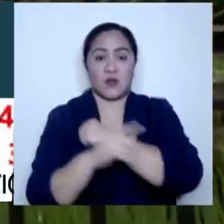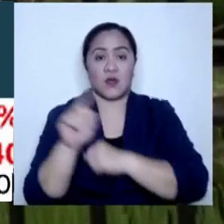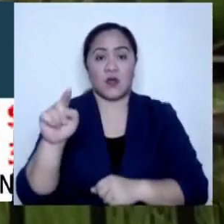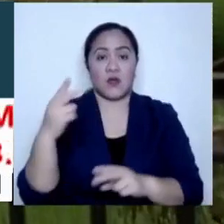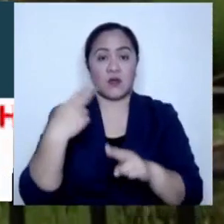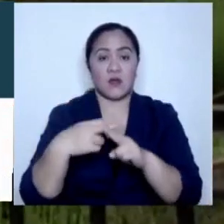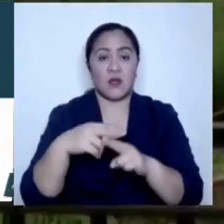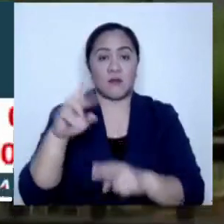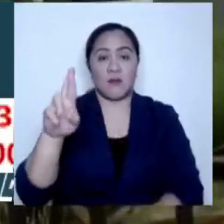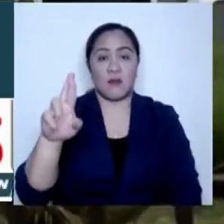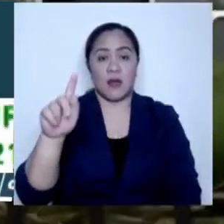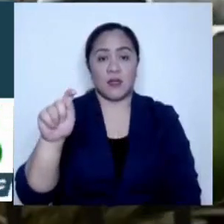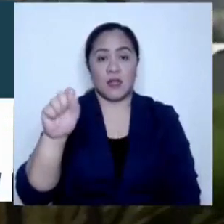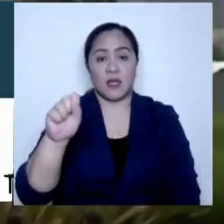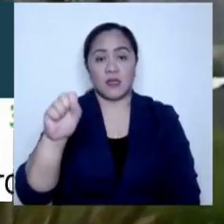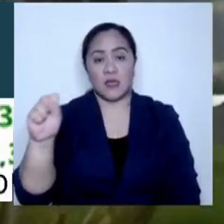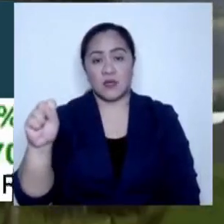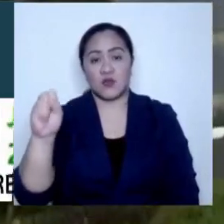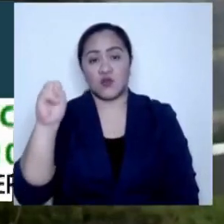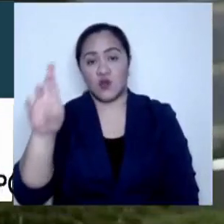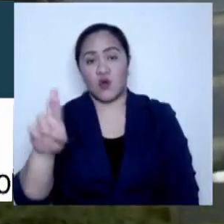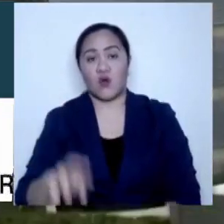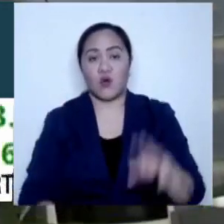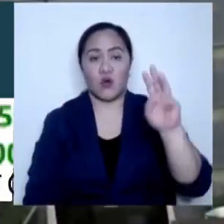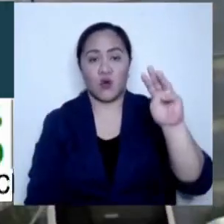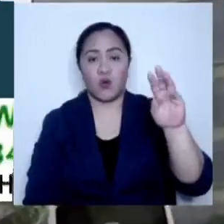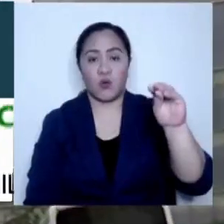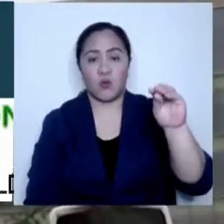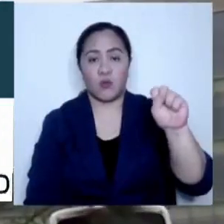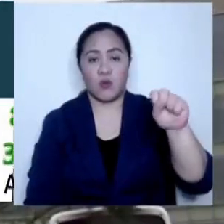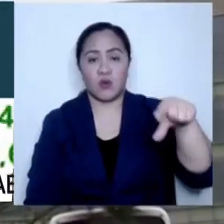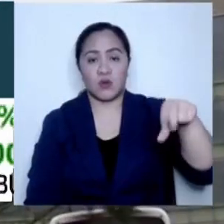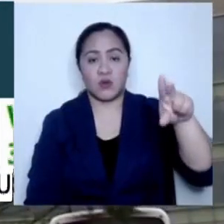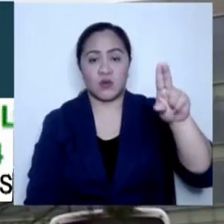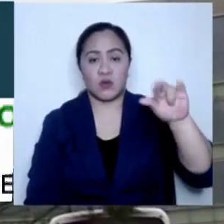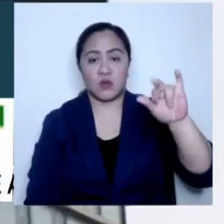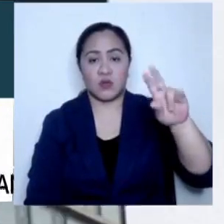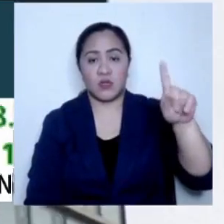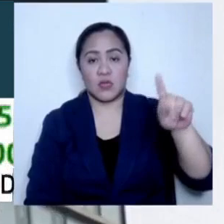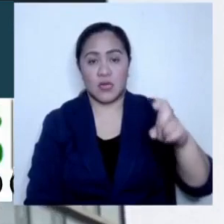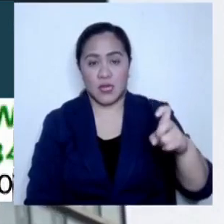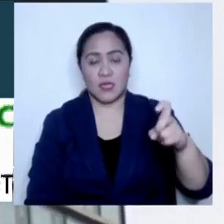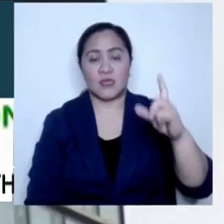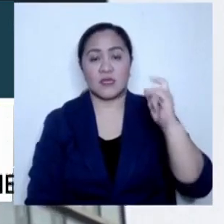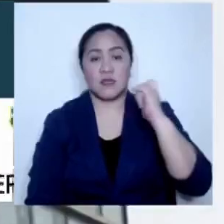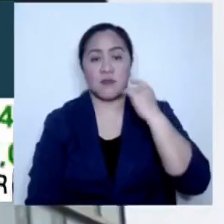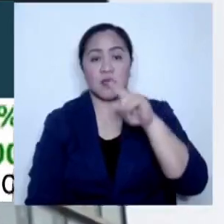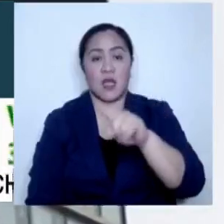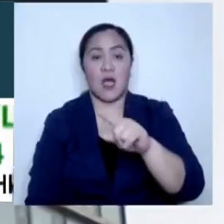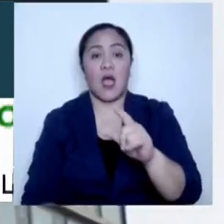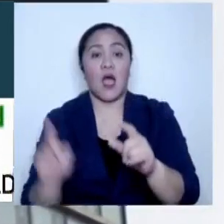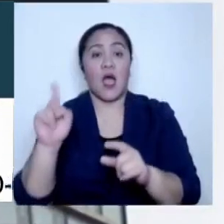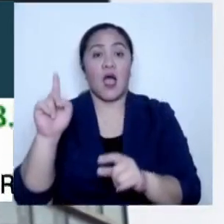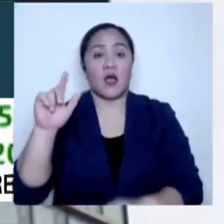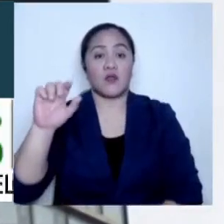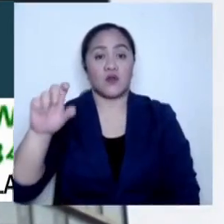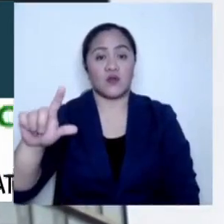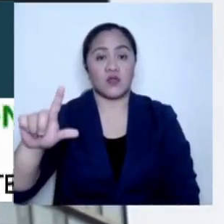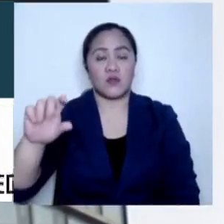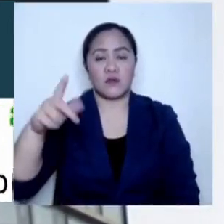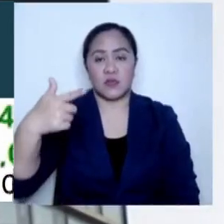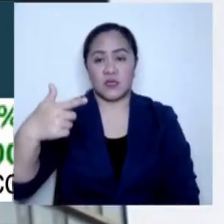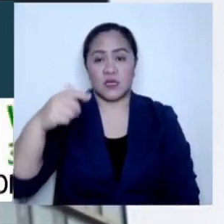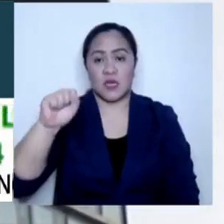called RTSS or Mosquirix, was developed by British drug maker GlaxoSmithKline. It was